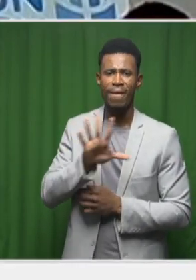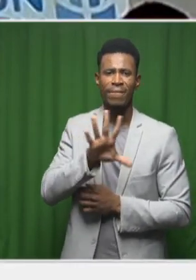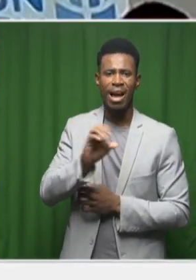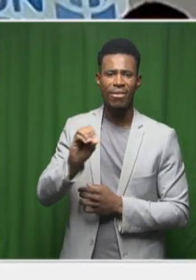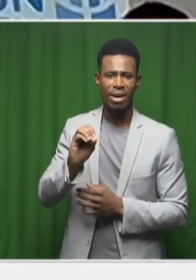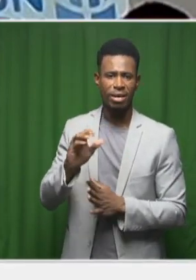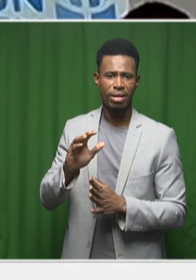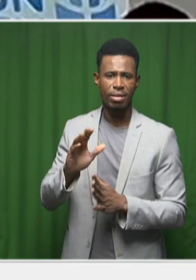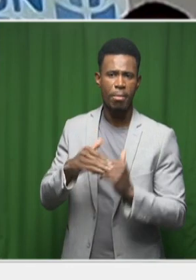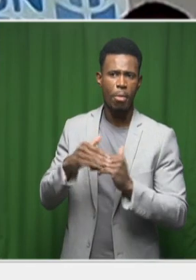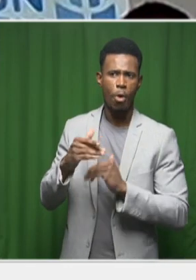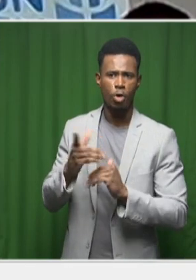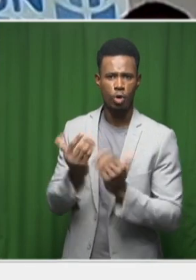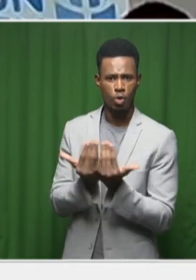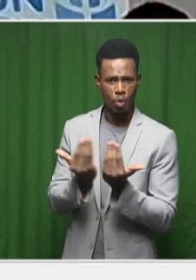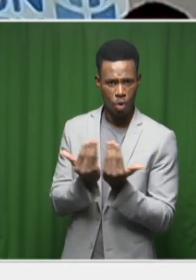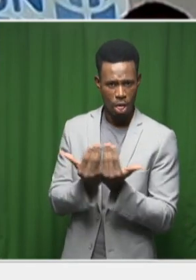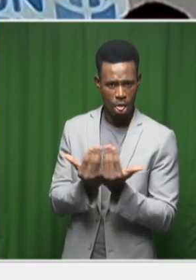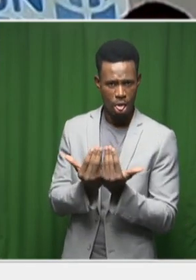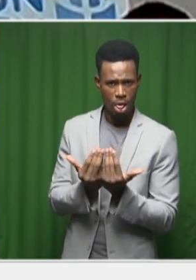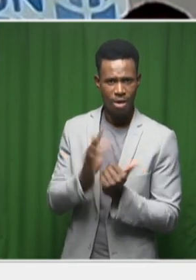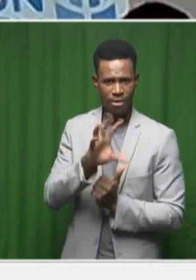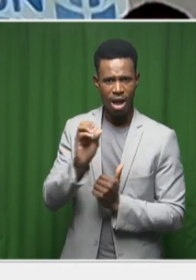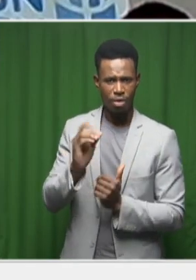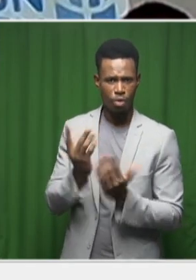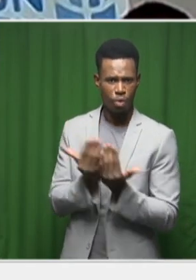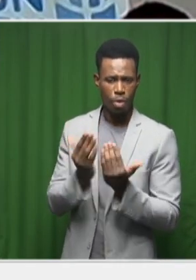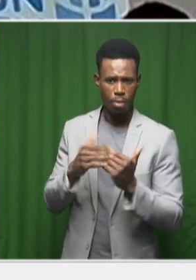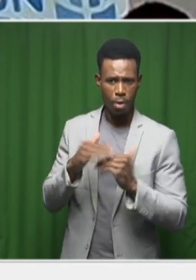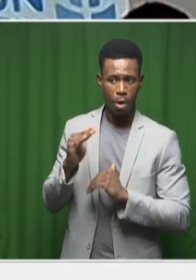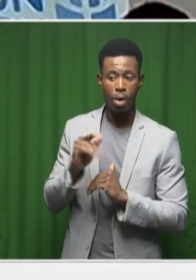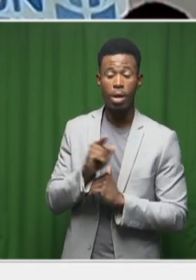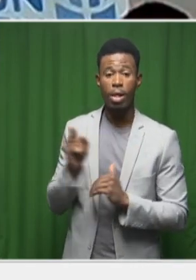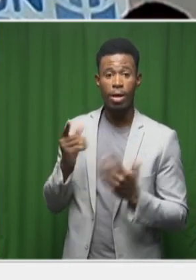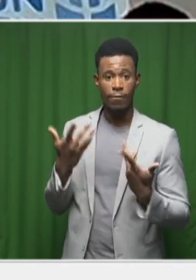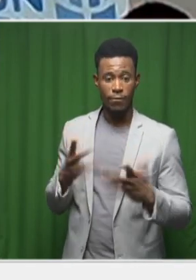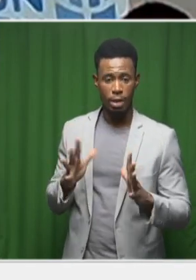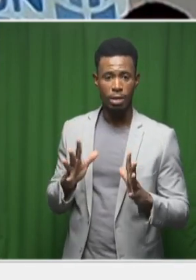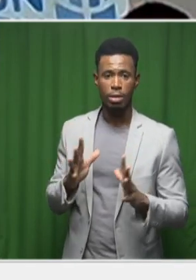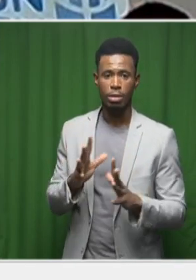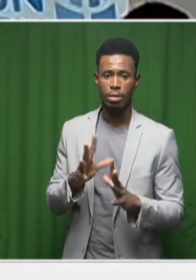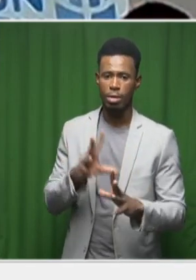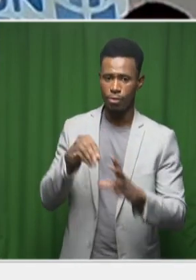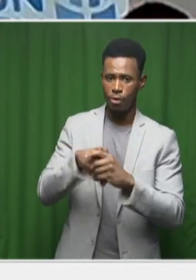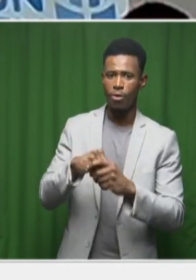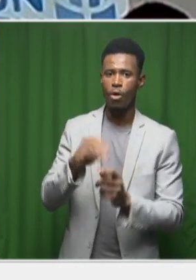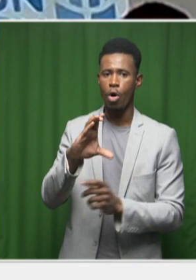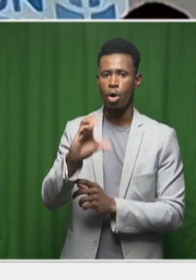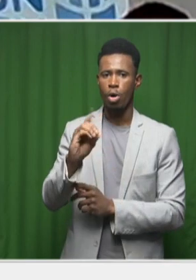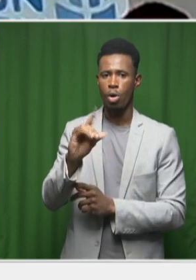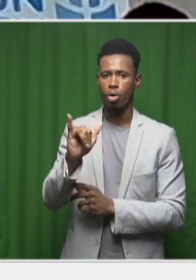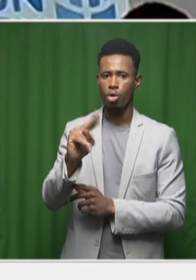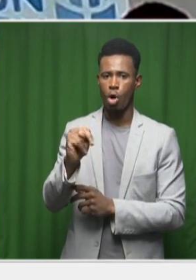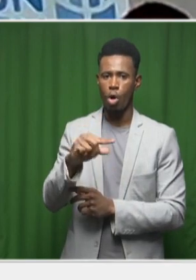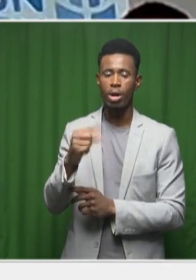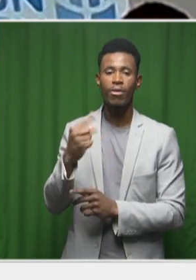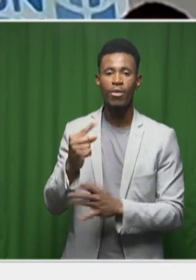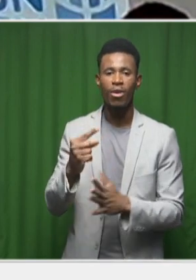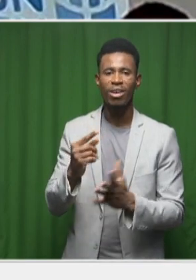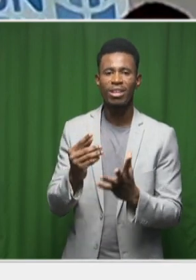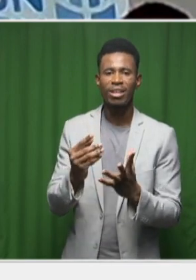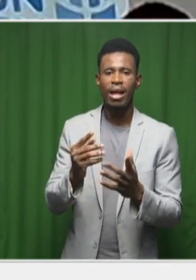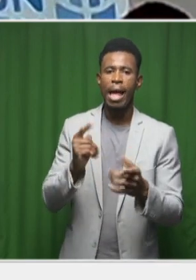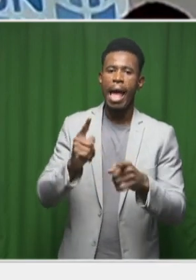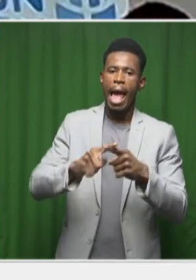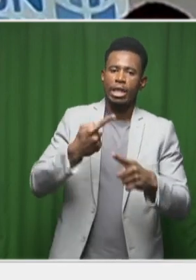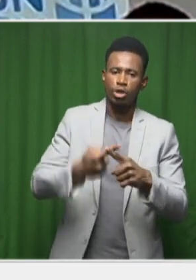that actually are taking, have taken coding as an extracurricular within their